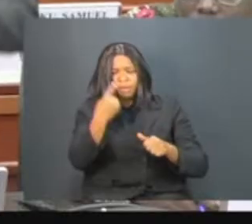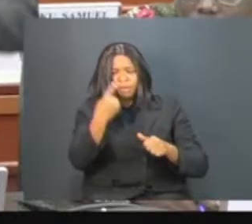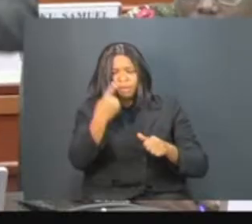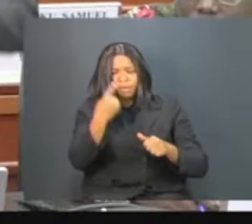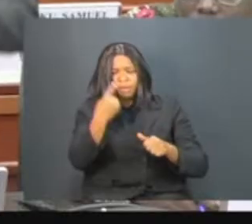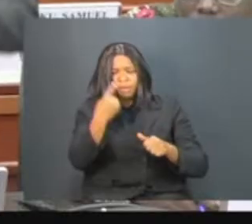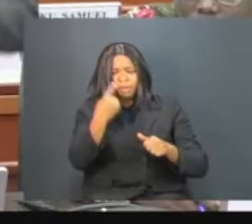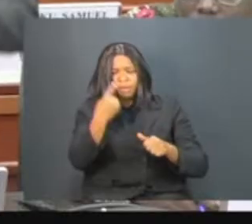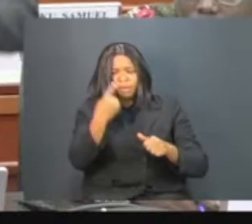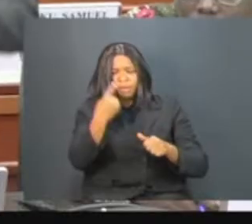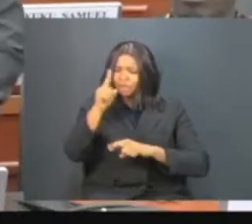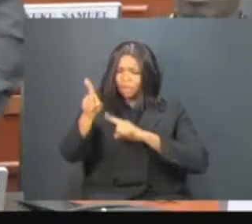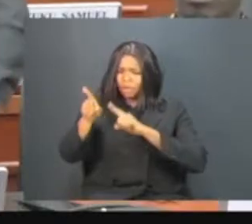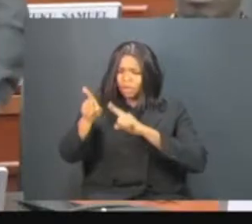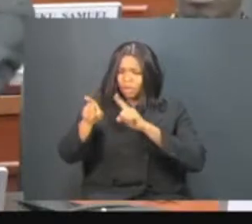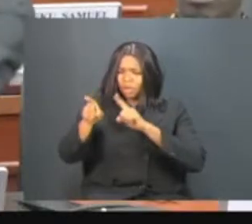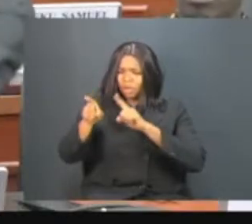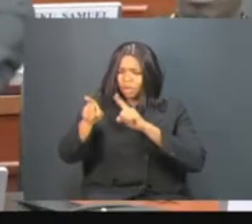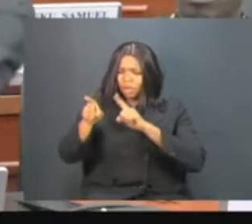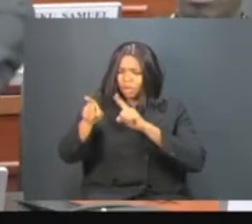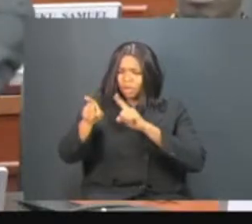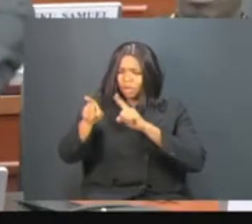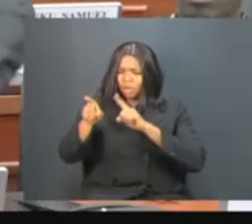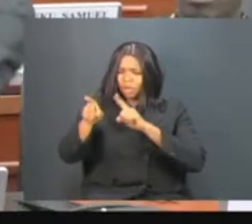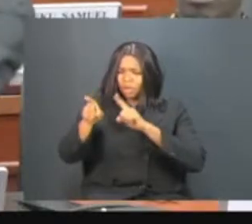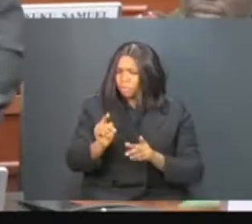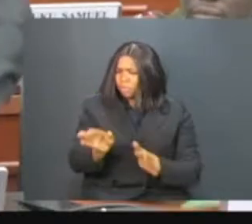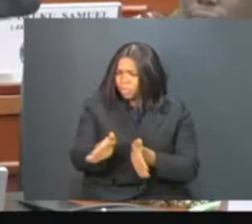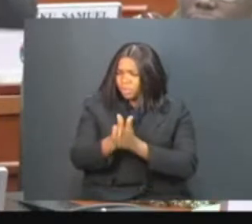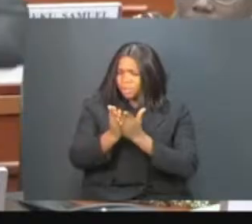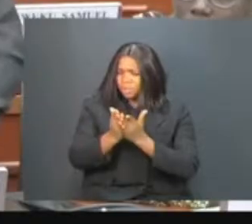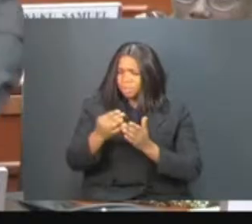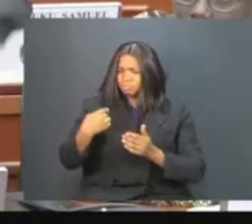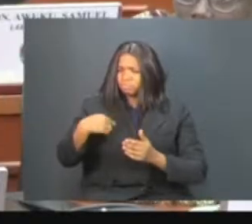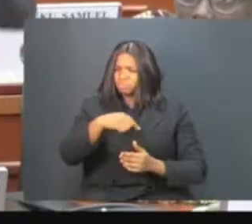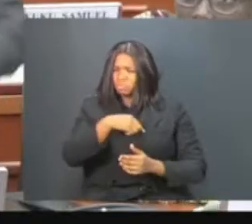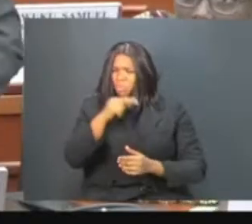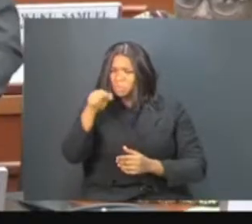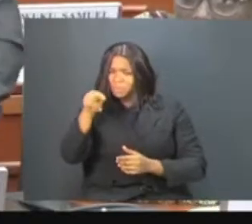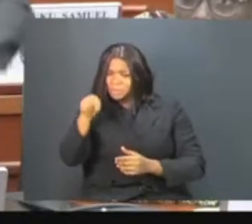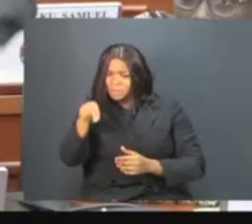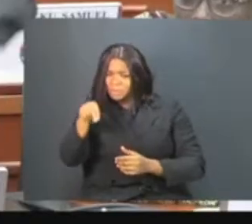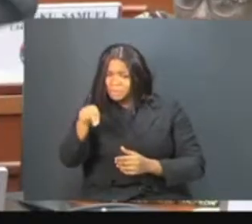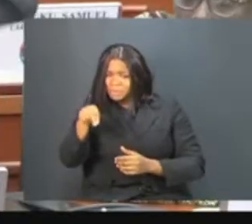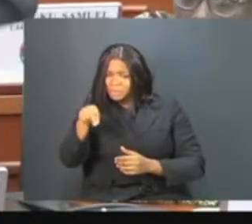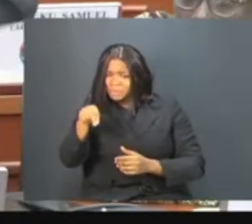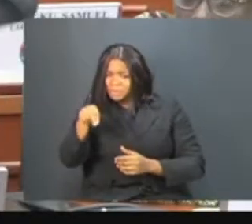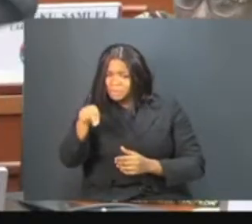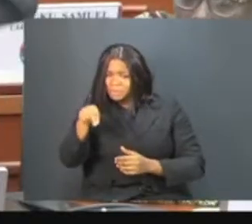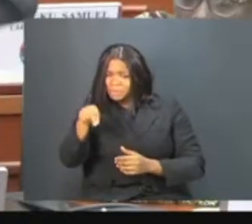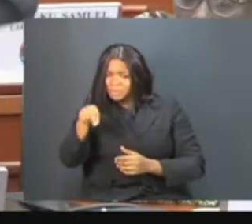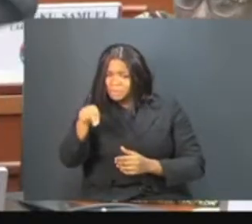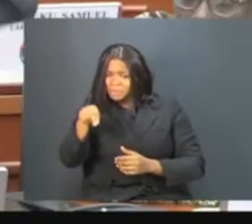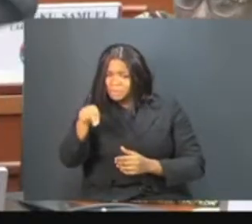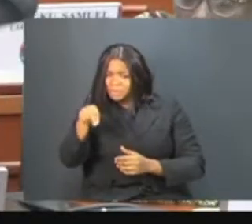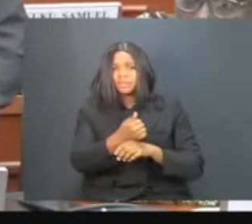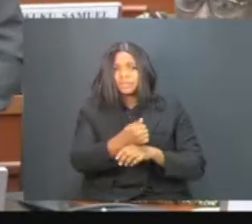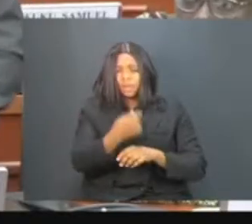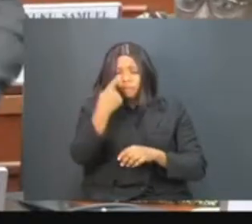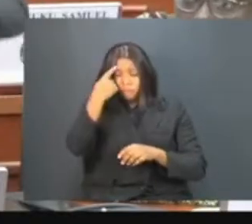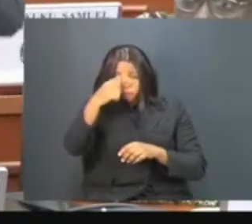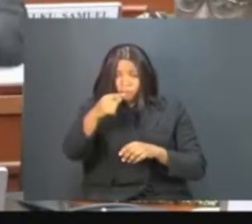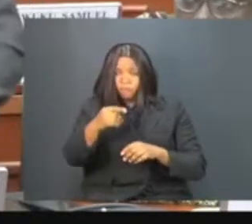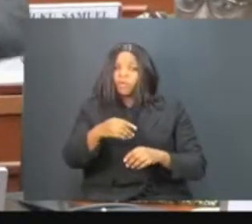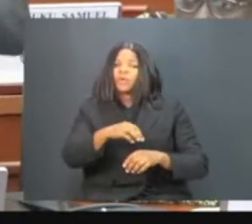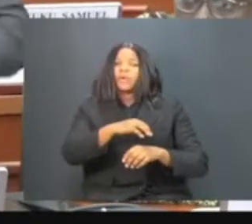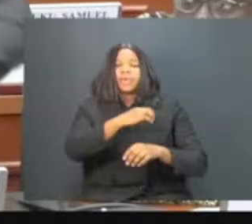that the unemployed youth will ask, do you need an authority in order to be able to establish a reliable energy security,